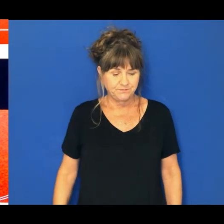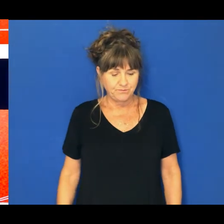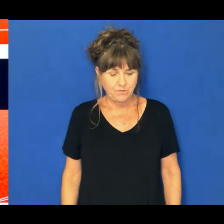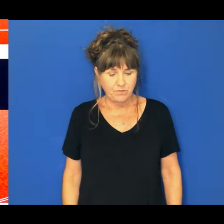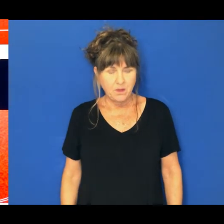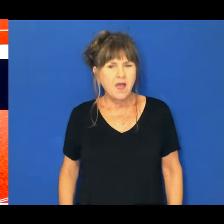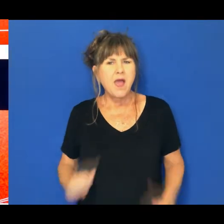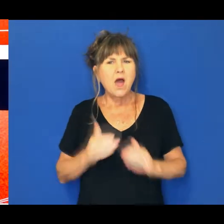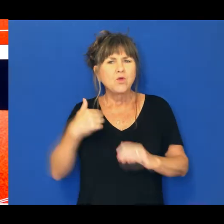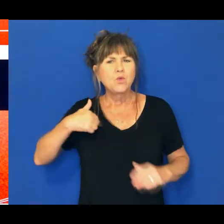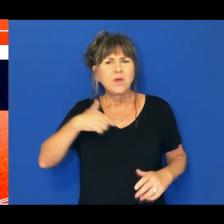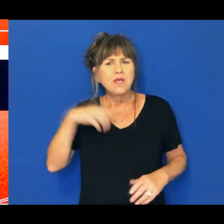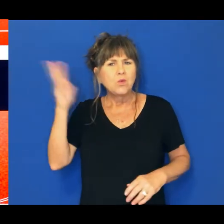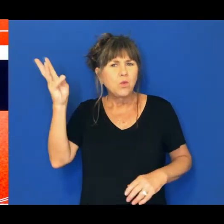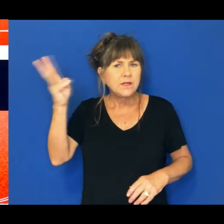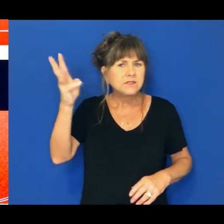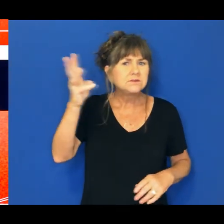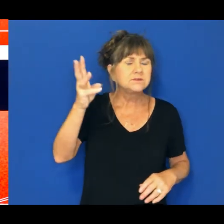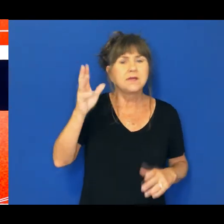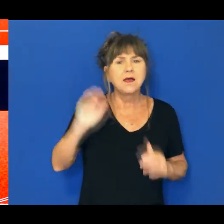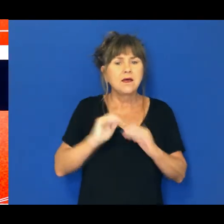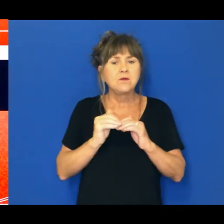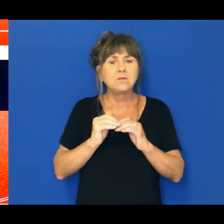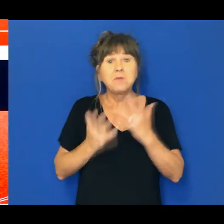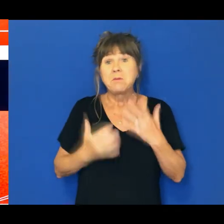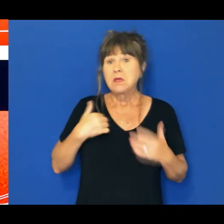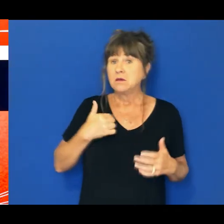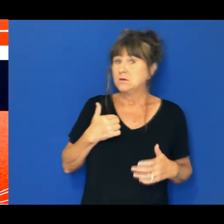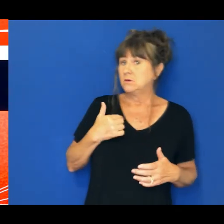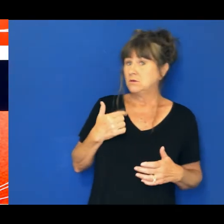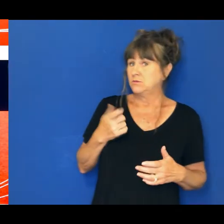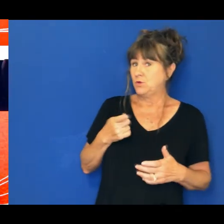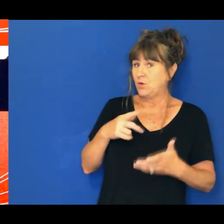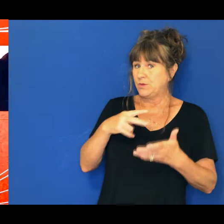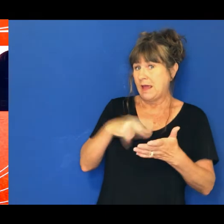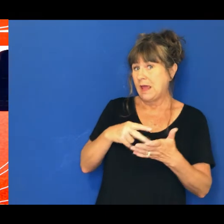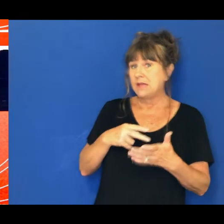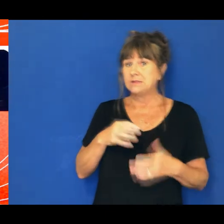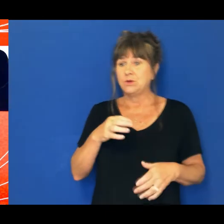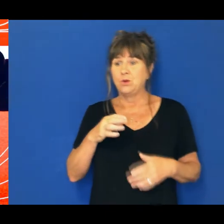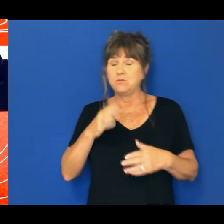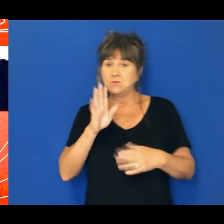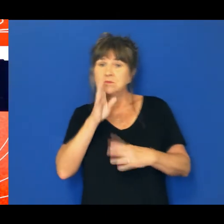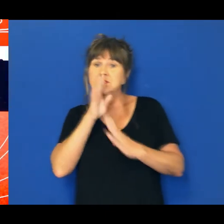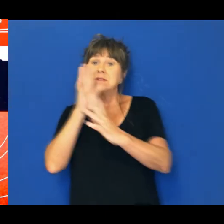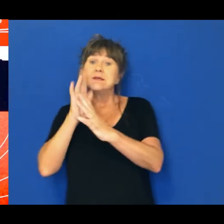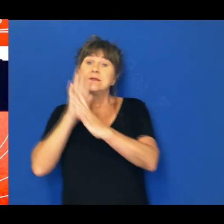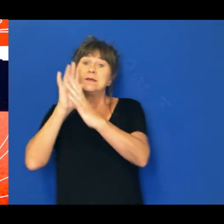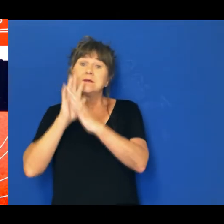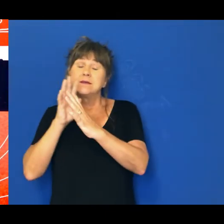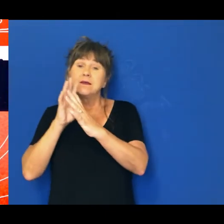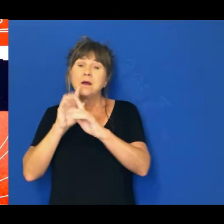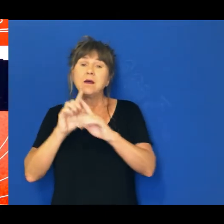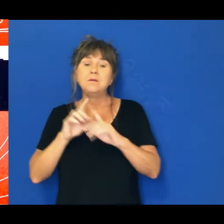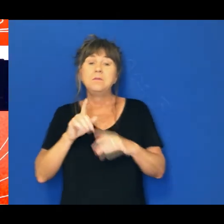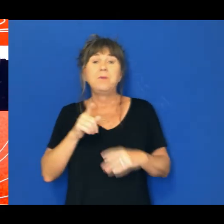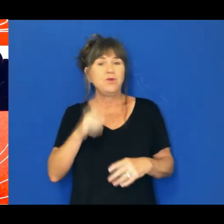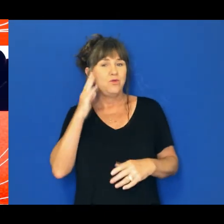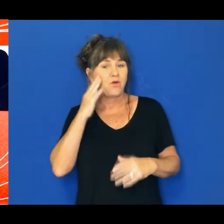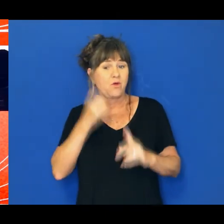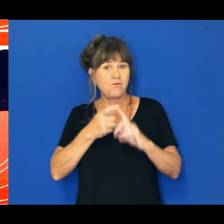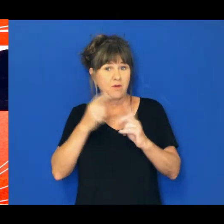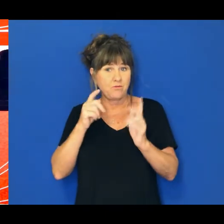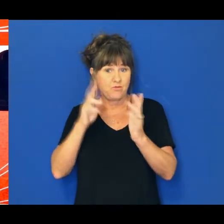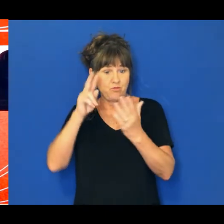So how do you and I witness? And what does that look like? Because maybe you don't dance and maybe you don't lead choirs or clap your hands, but you just know